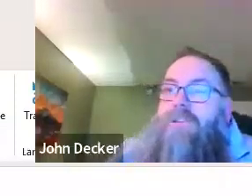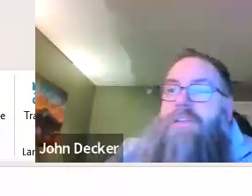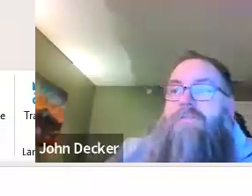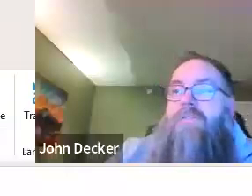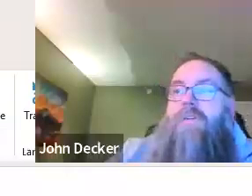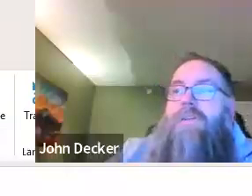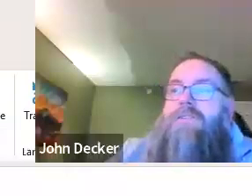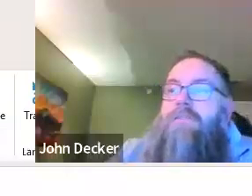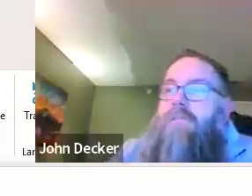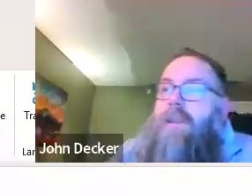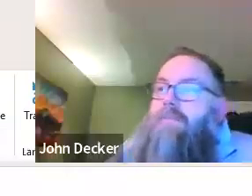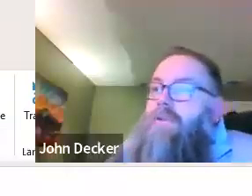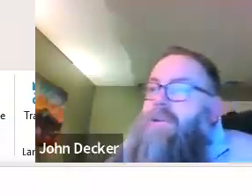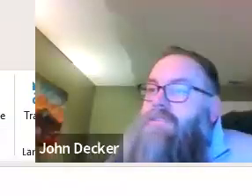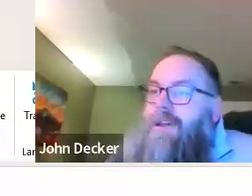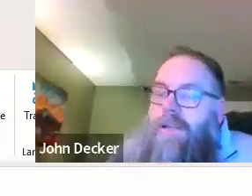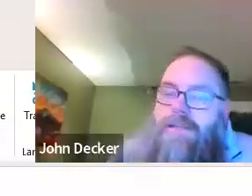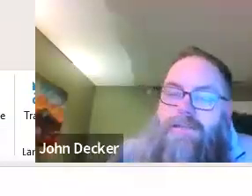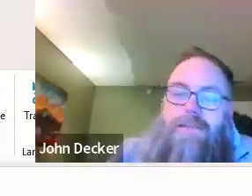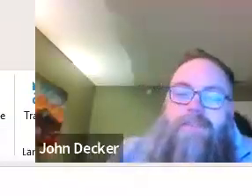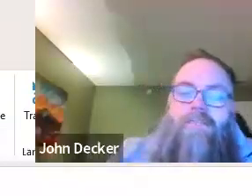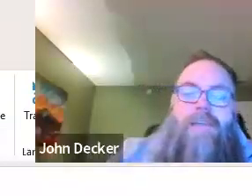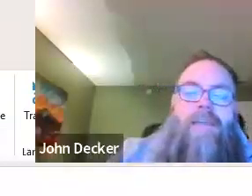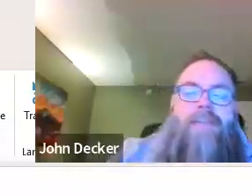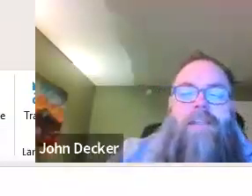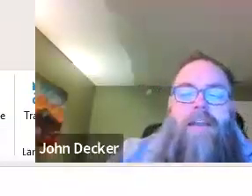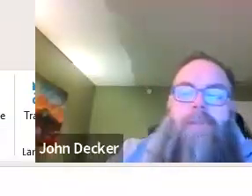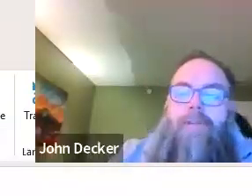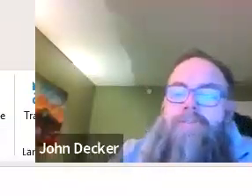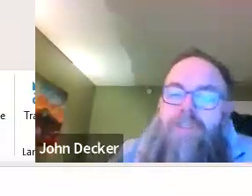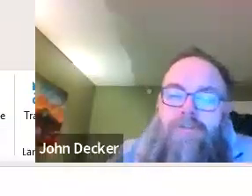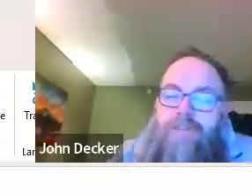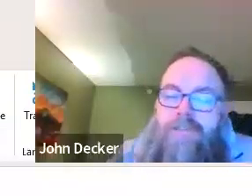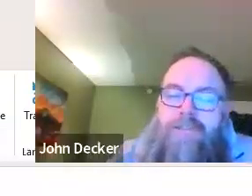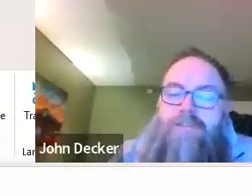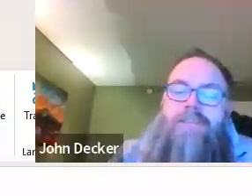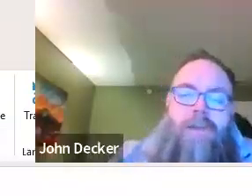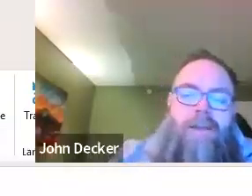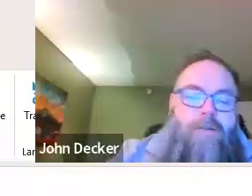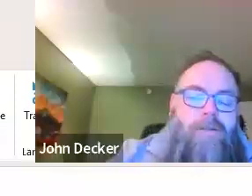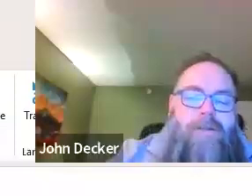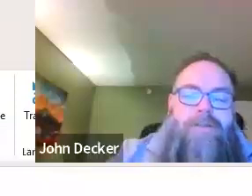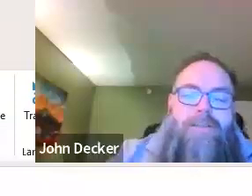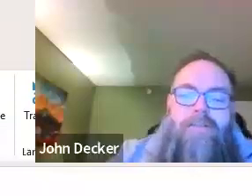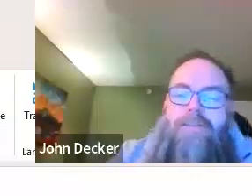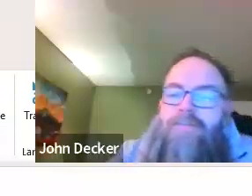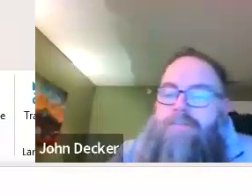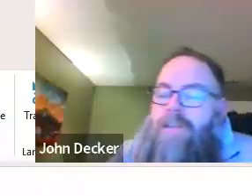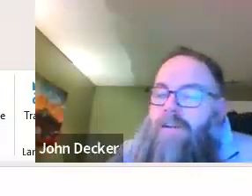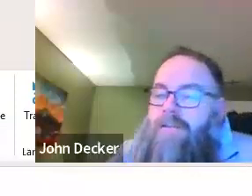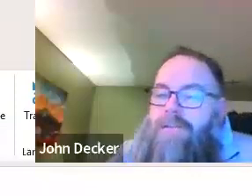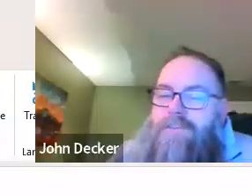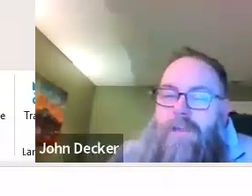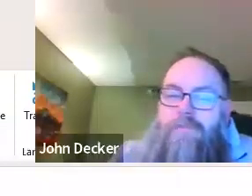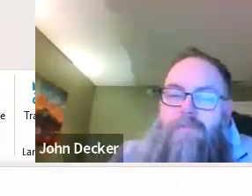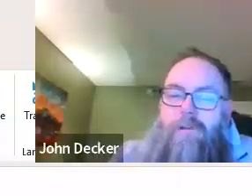when eligibility for the quality incentive rate component is finalized. So again, that is the nightmare of Michelle Duchesne's existence right now, is having